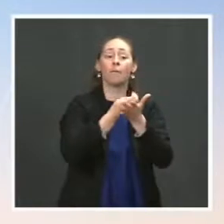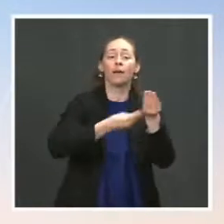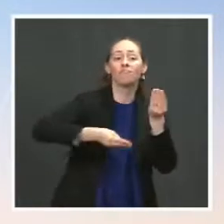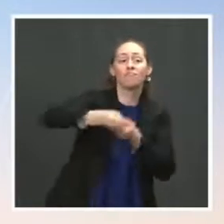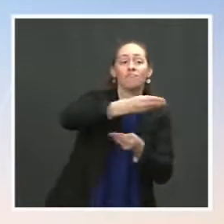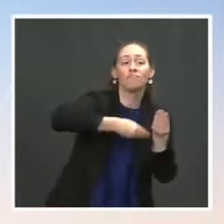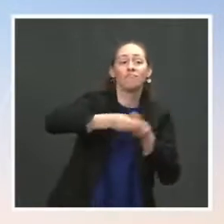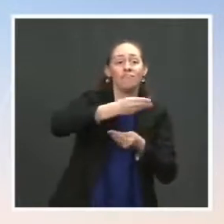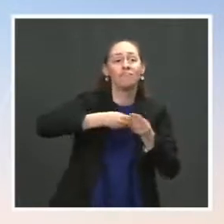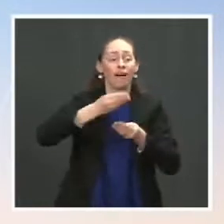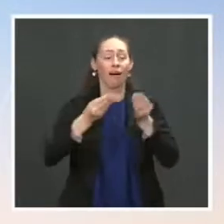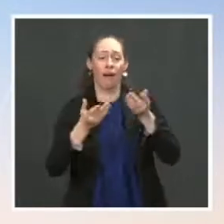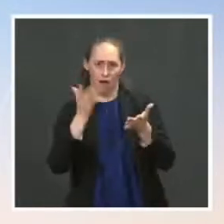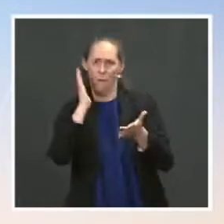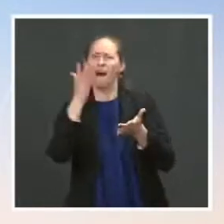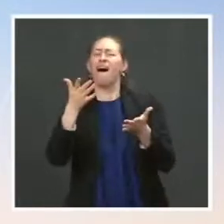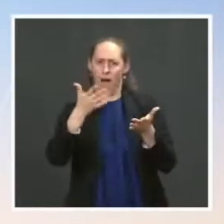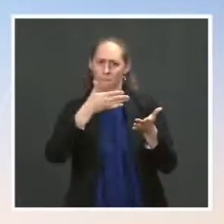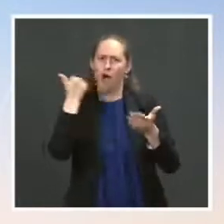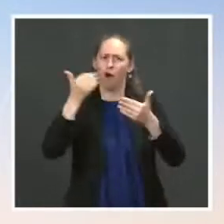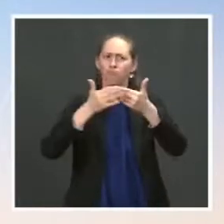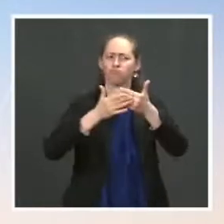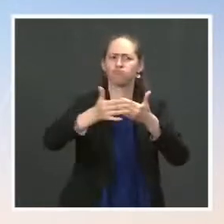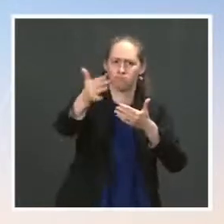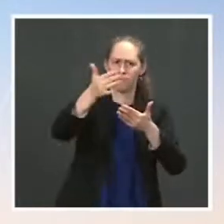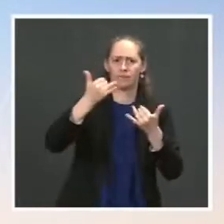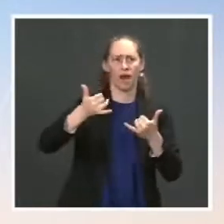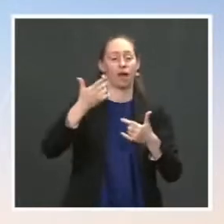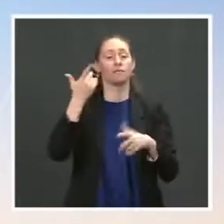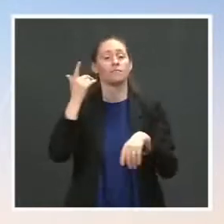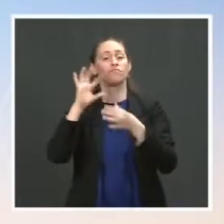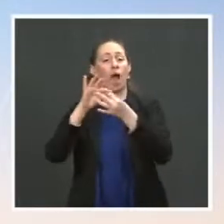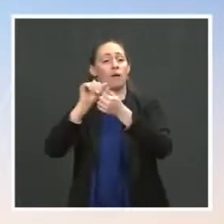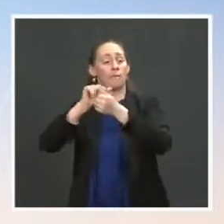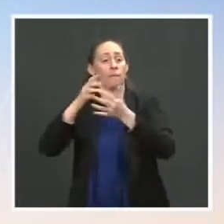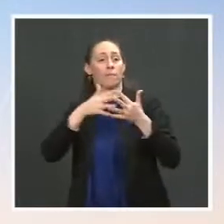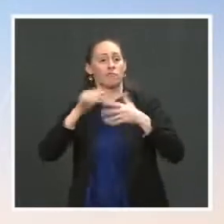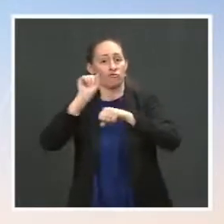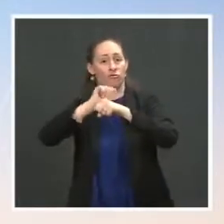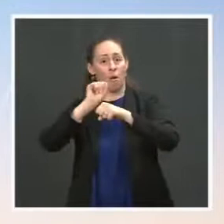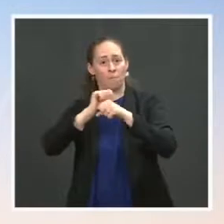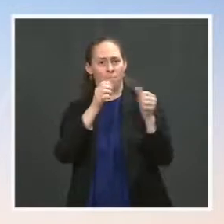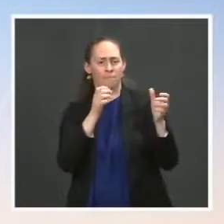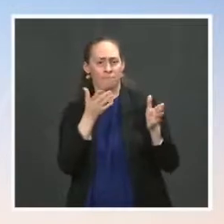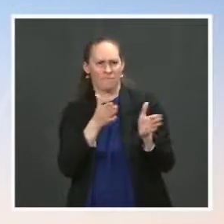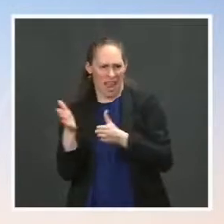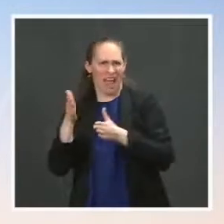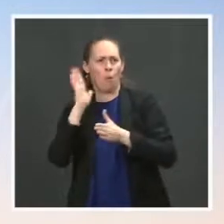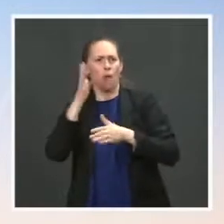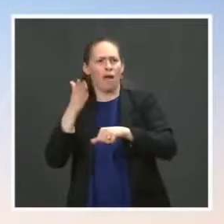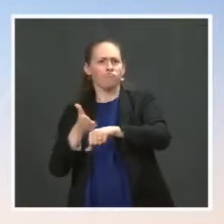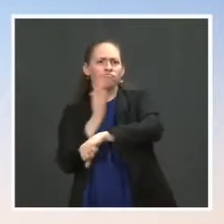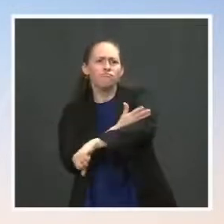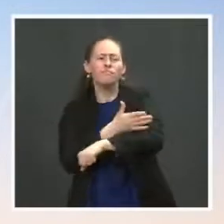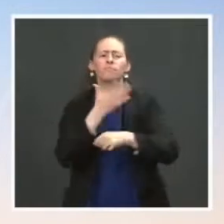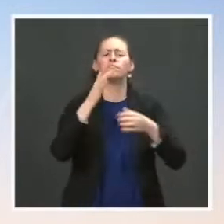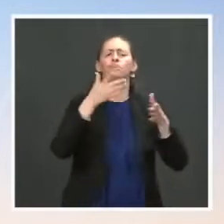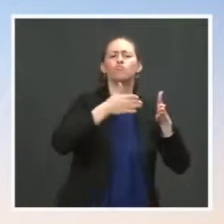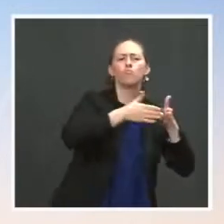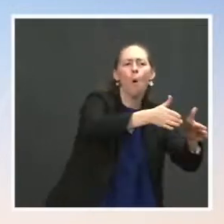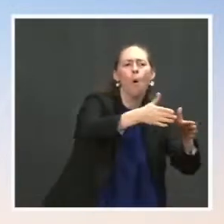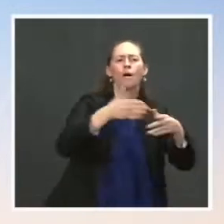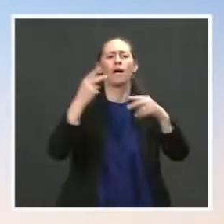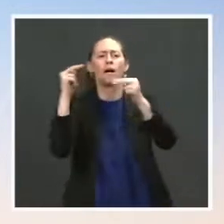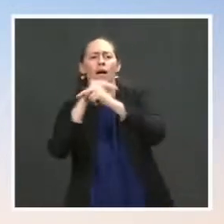now it's our turn. The American Jobs Plan will again transform America's roads and bridges, rail and transit, ports and airports for the